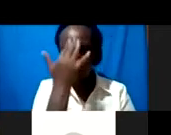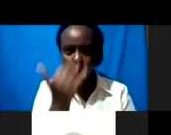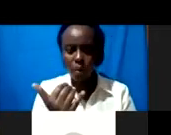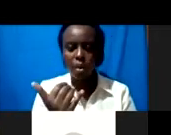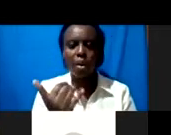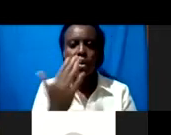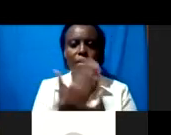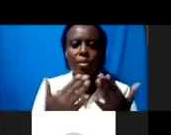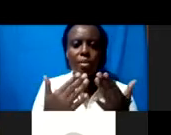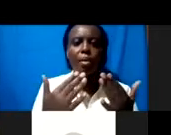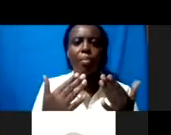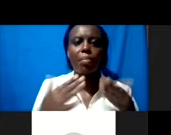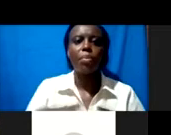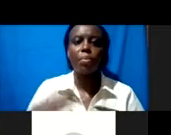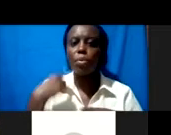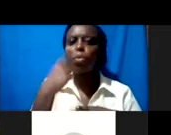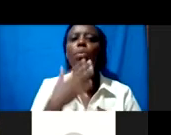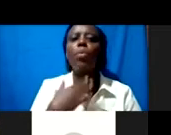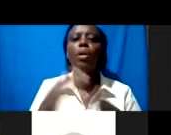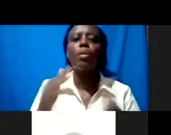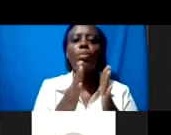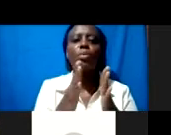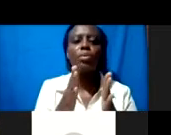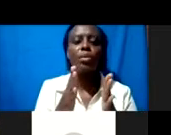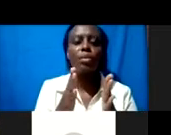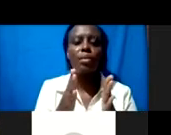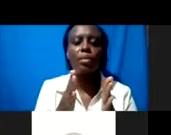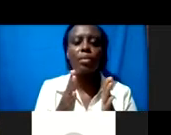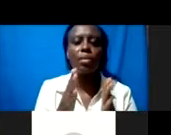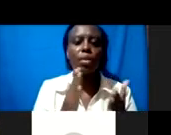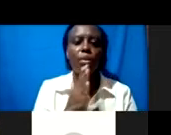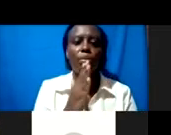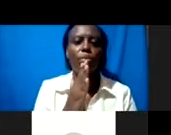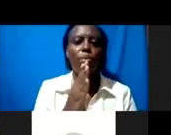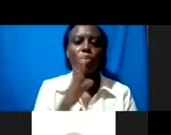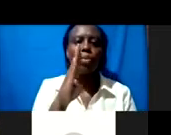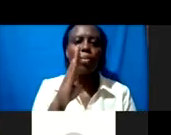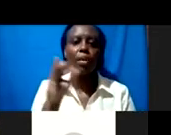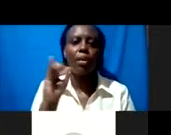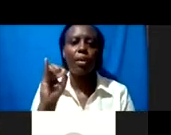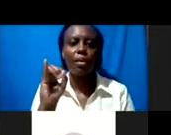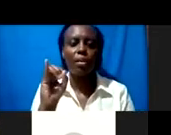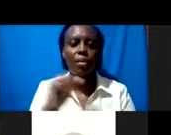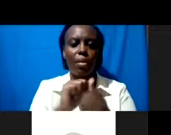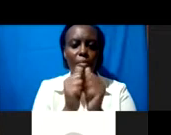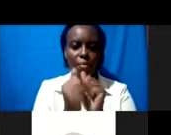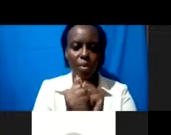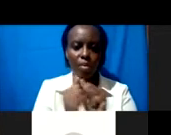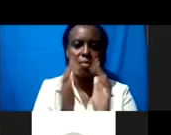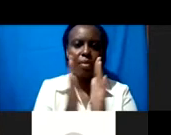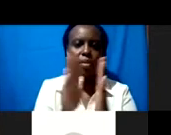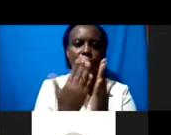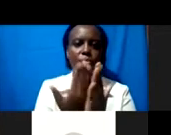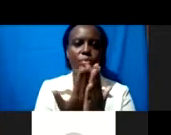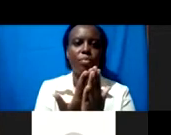some players who may want to take opportunity through these BBI amendments and proposals